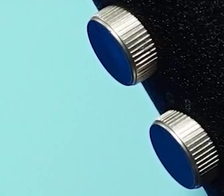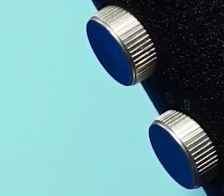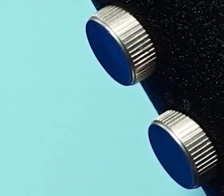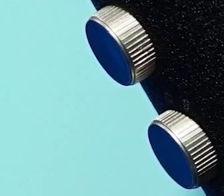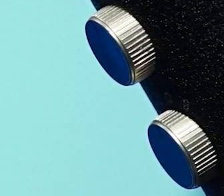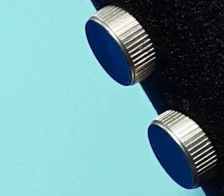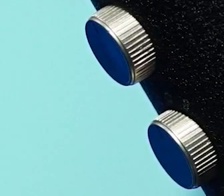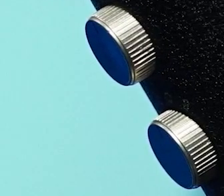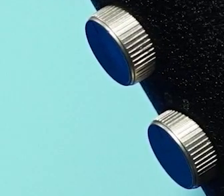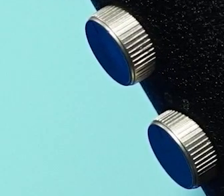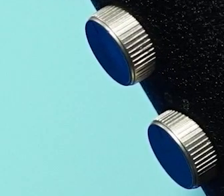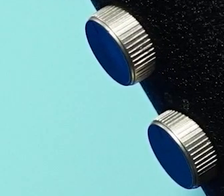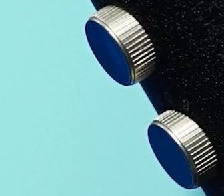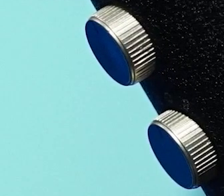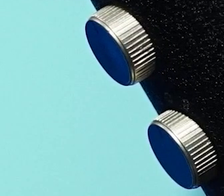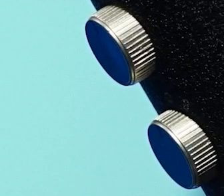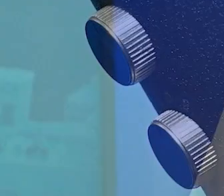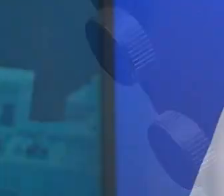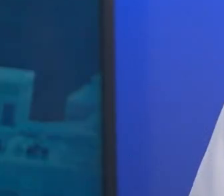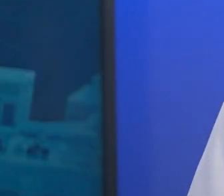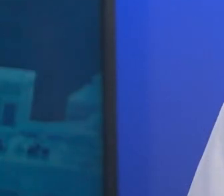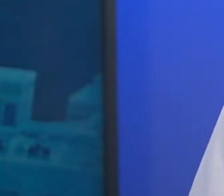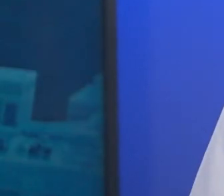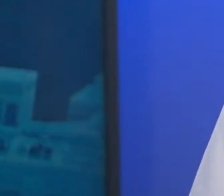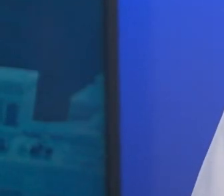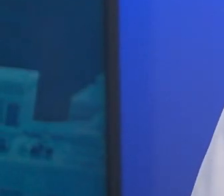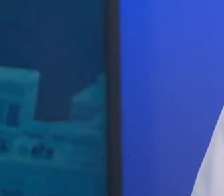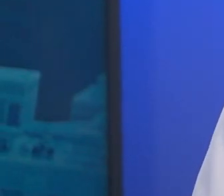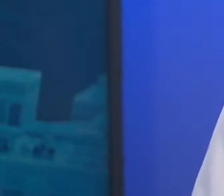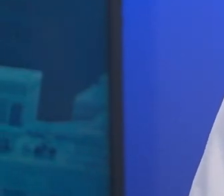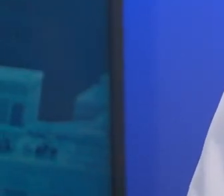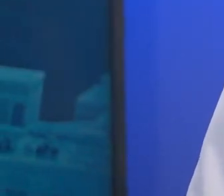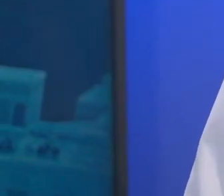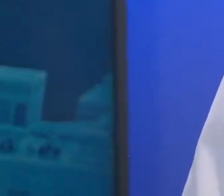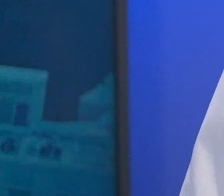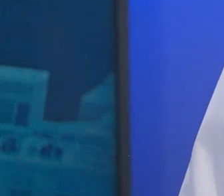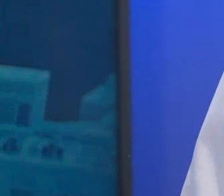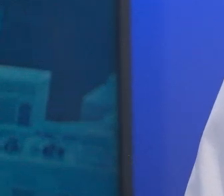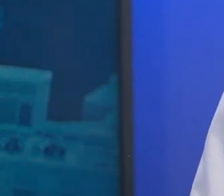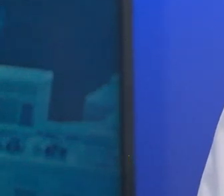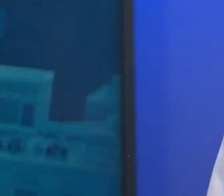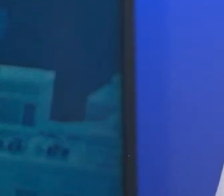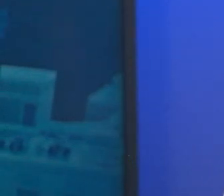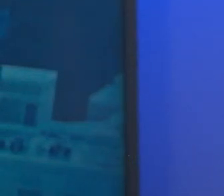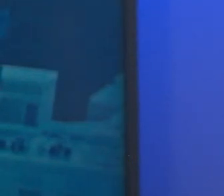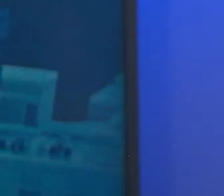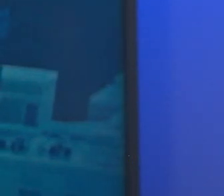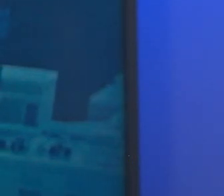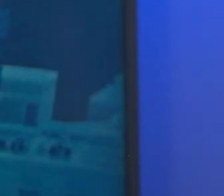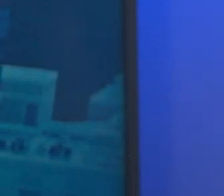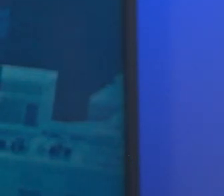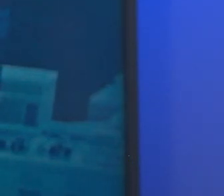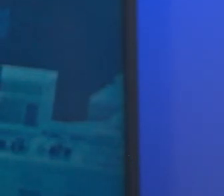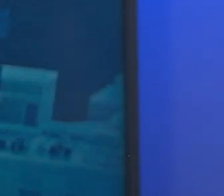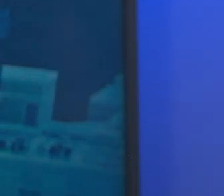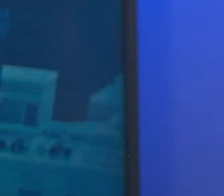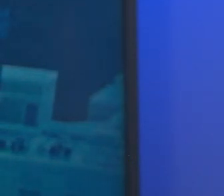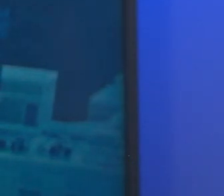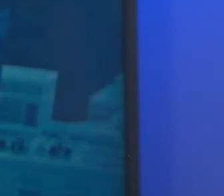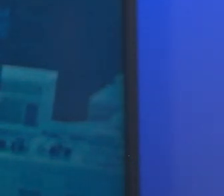Good morning. I'm Dr. Sean Coomer, Chief Medical Officer for the Kansas City Division of the University of Kansas Health System. Welcome back to Open